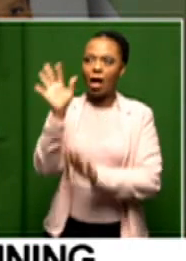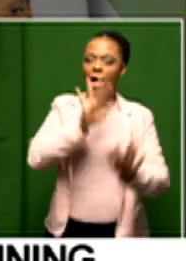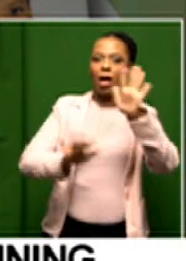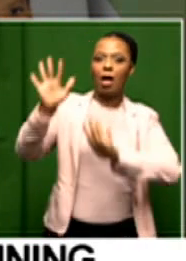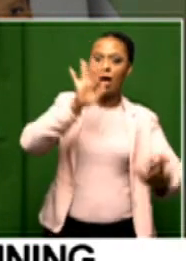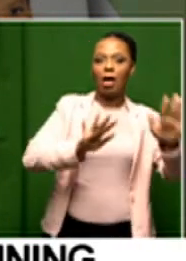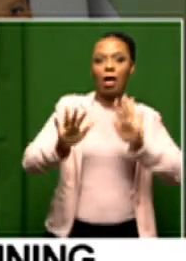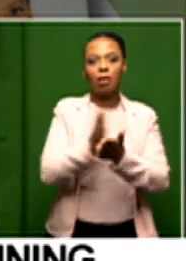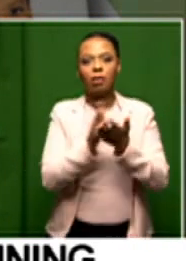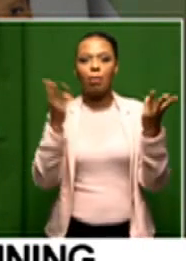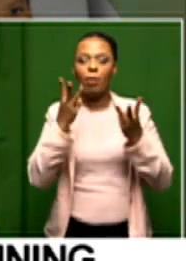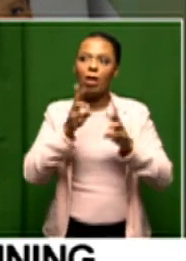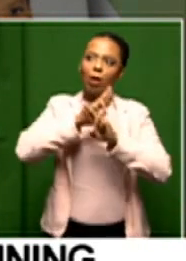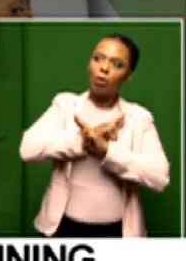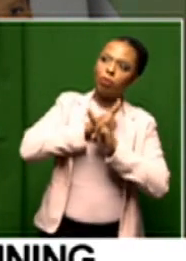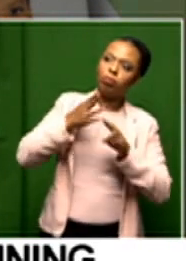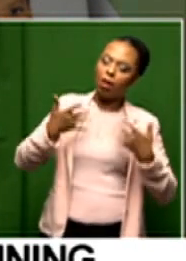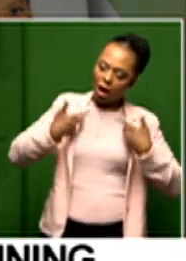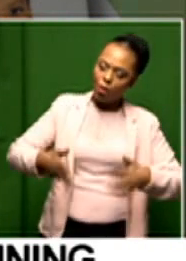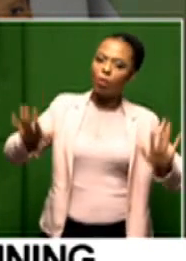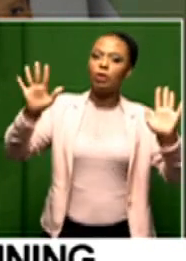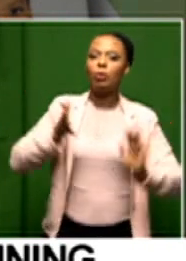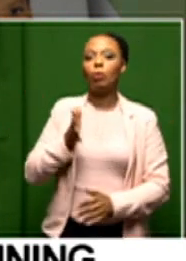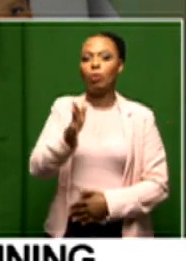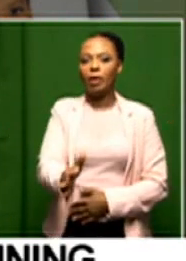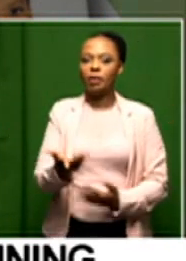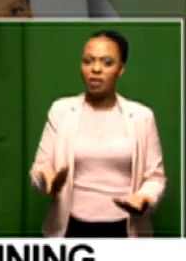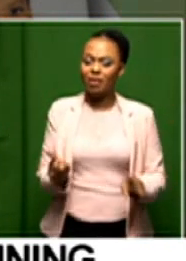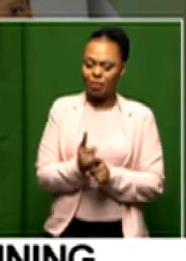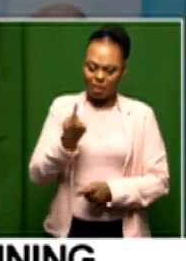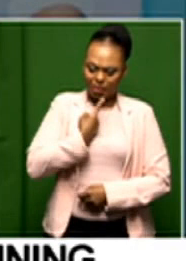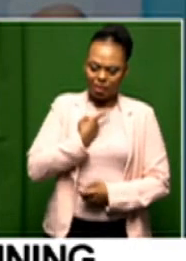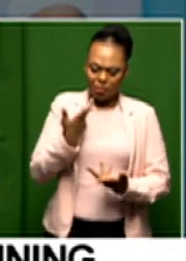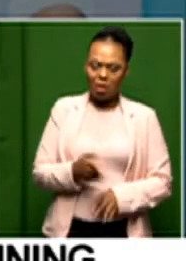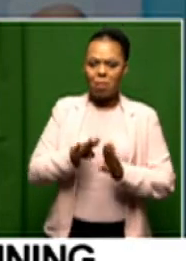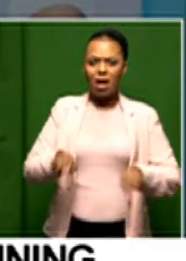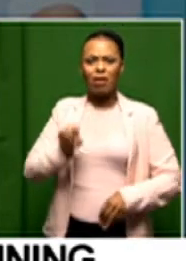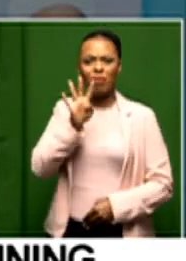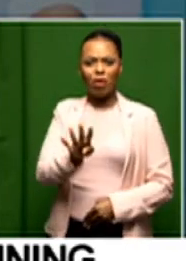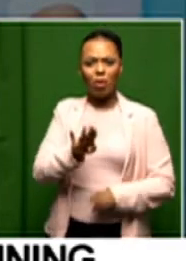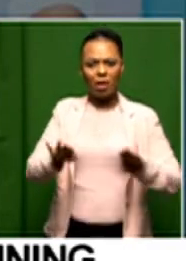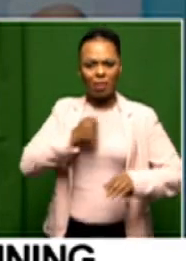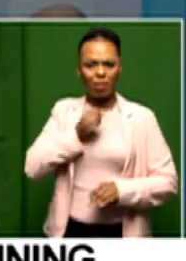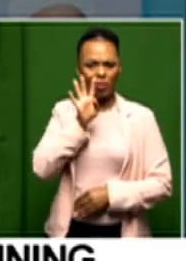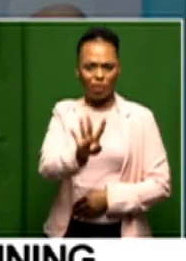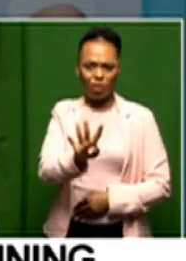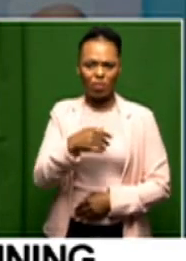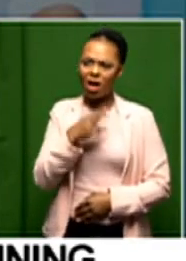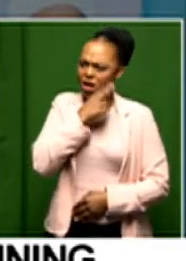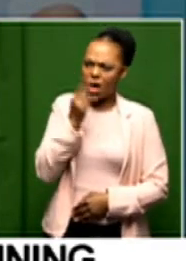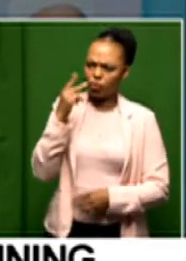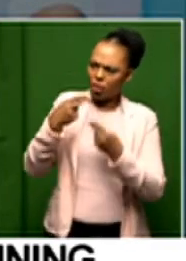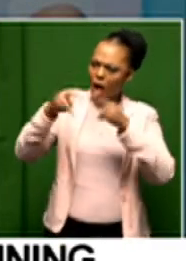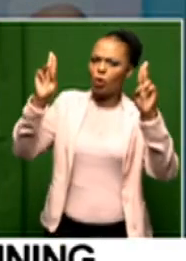still want some time out where they can, almost like an escape. Even myself, I'm a mother of 4. It's nice to just go out in a restaurant and